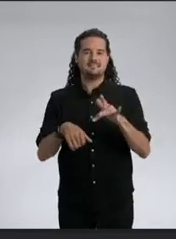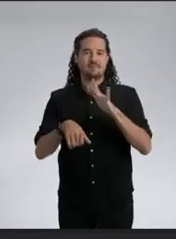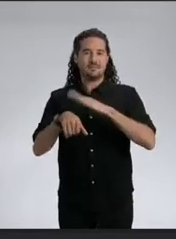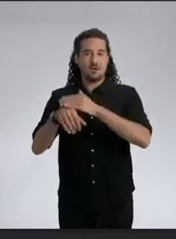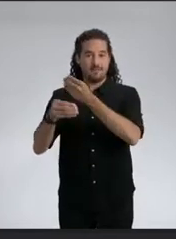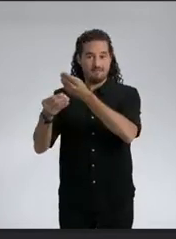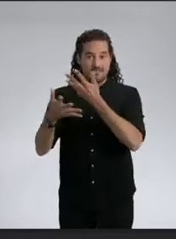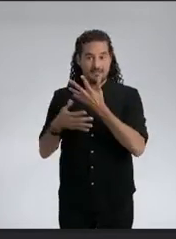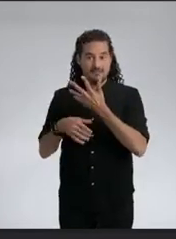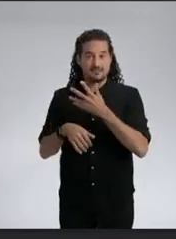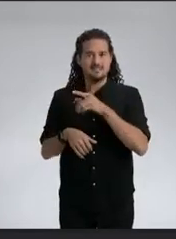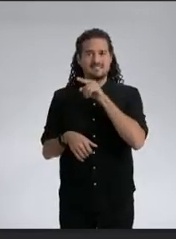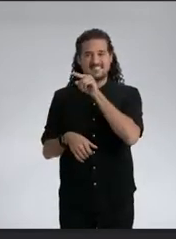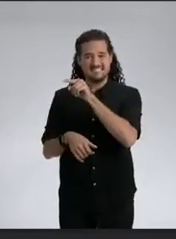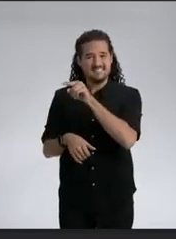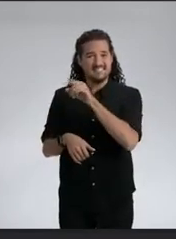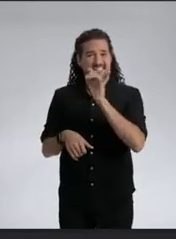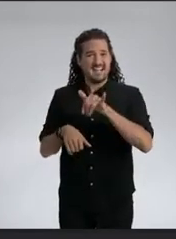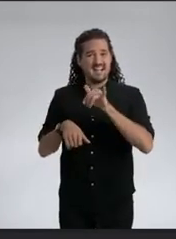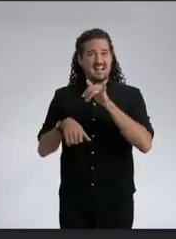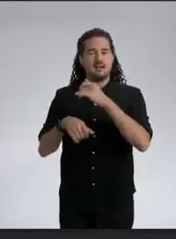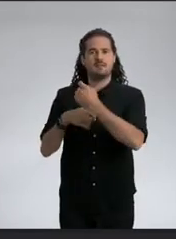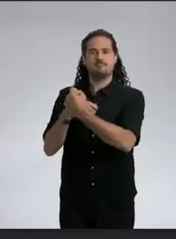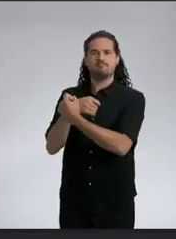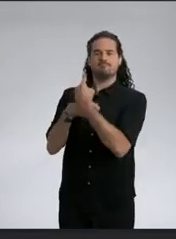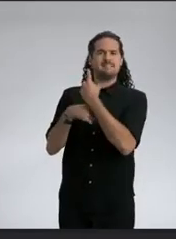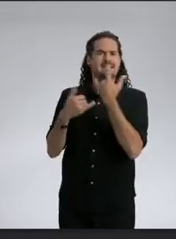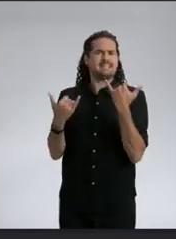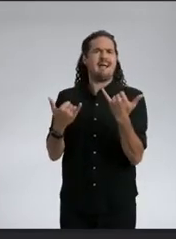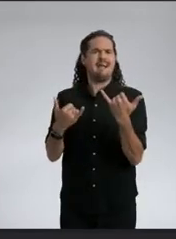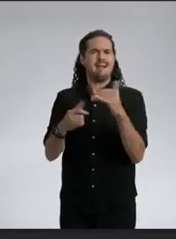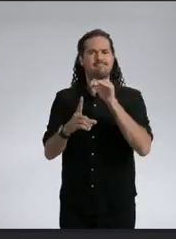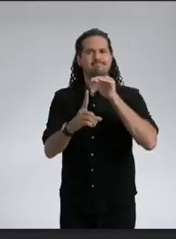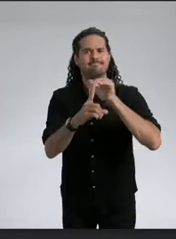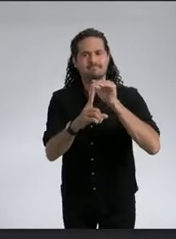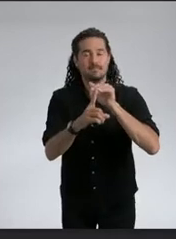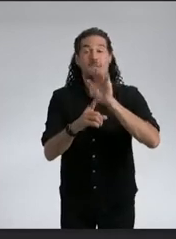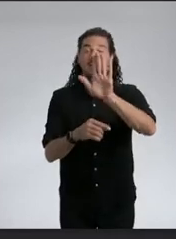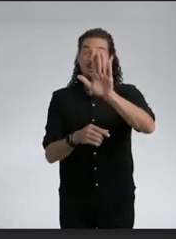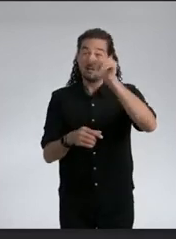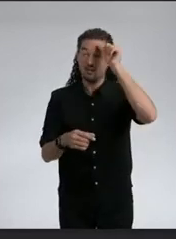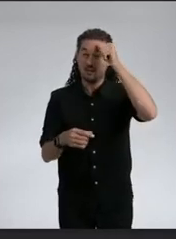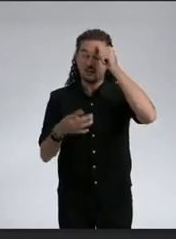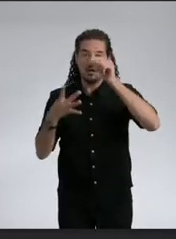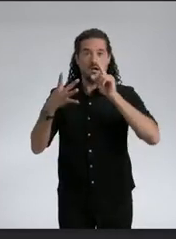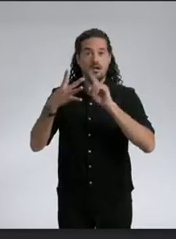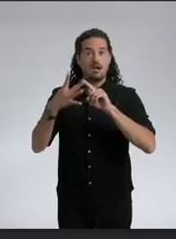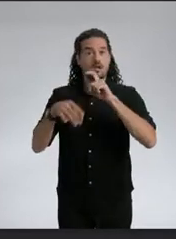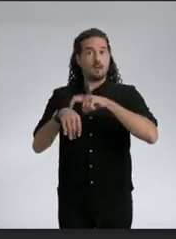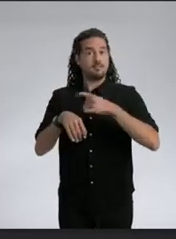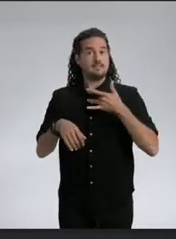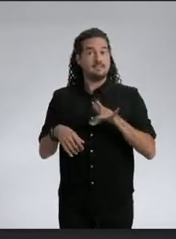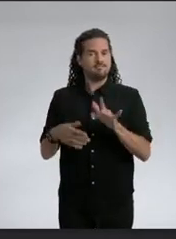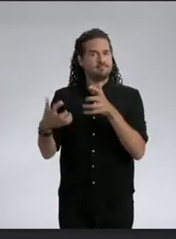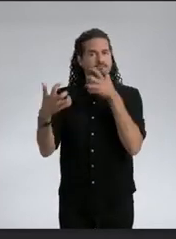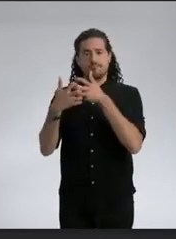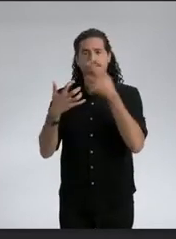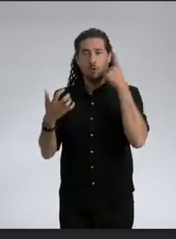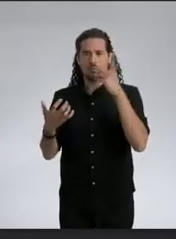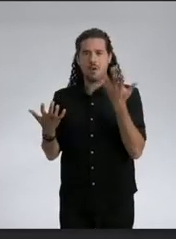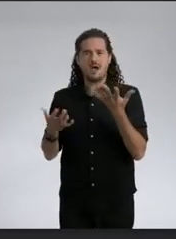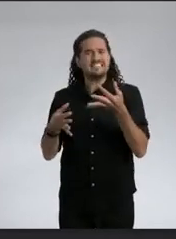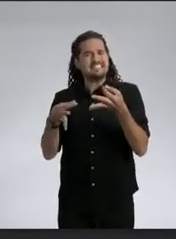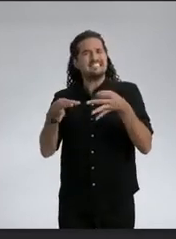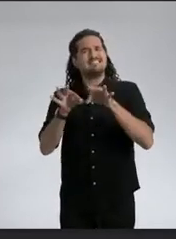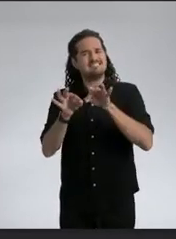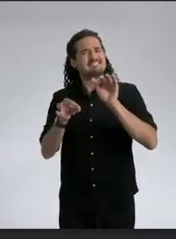this interruption level will be delivered immediately. Remember, you should only mark notifications as time-sensitive if they require the immediate attention and